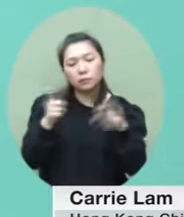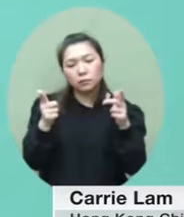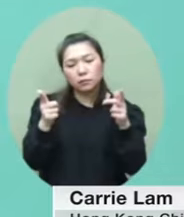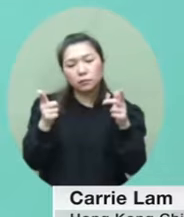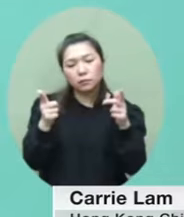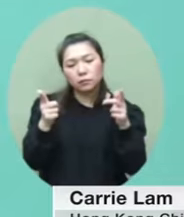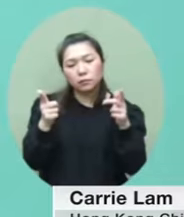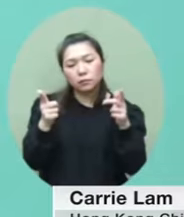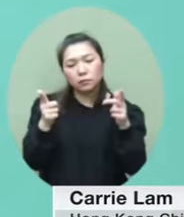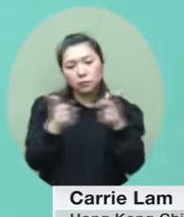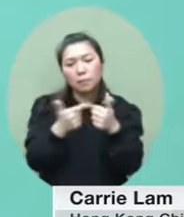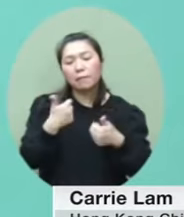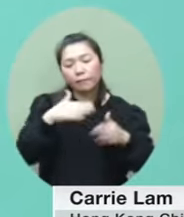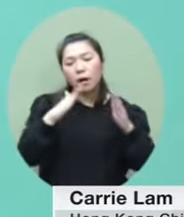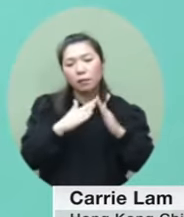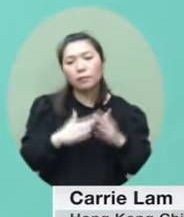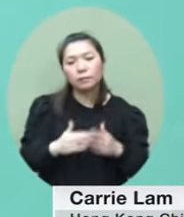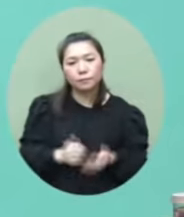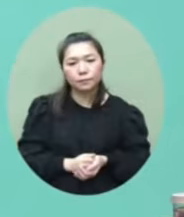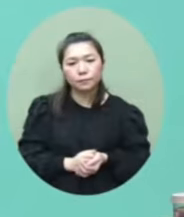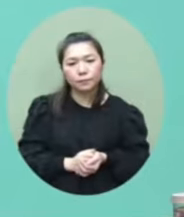time for me to go home.